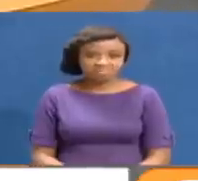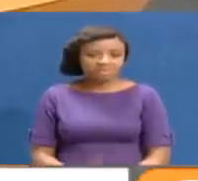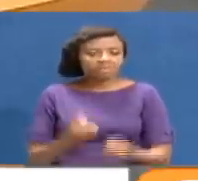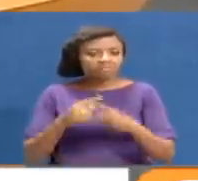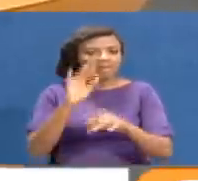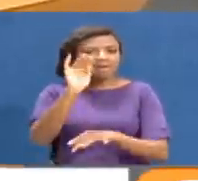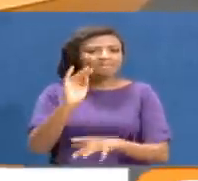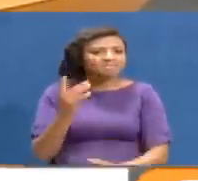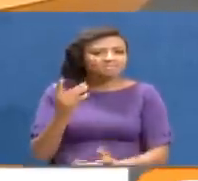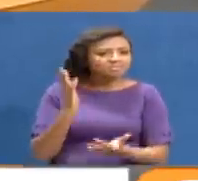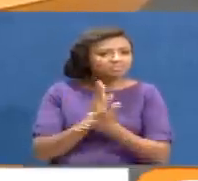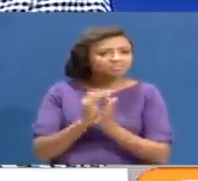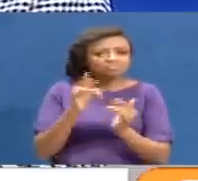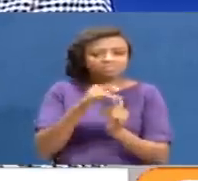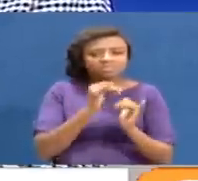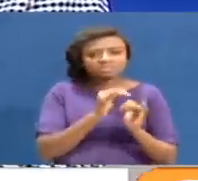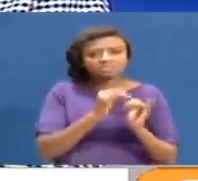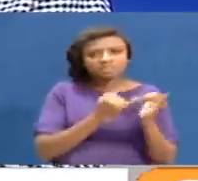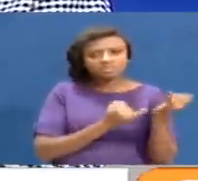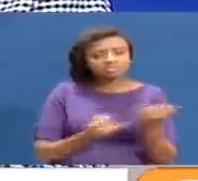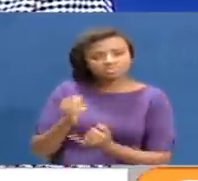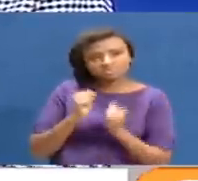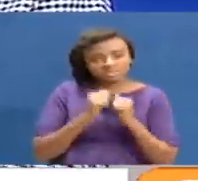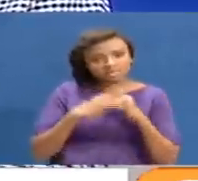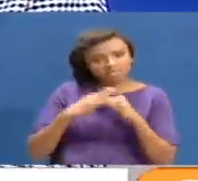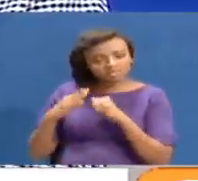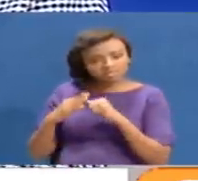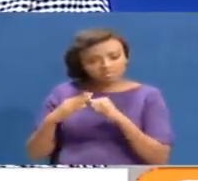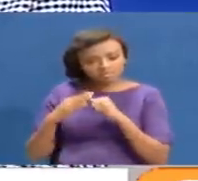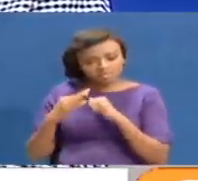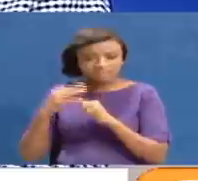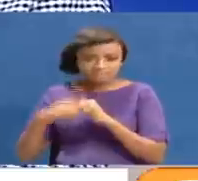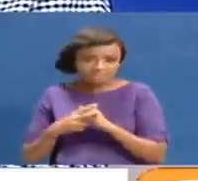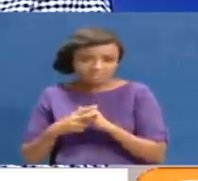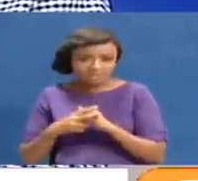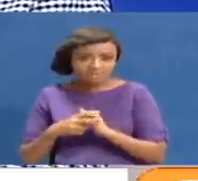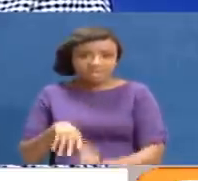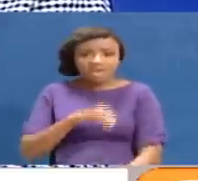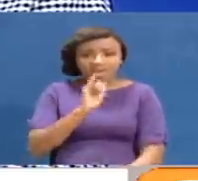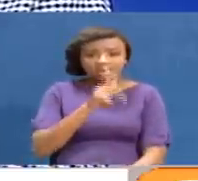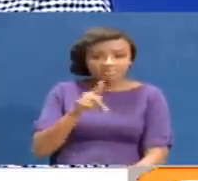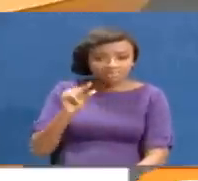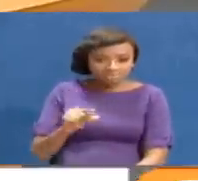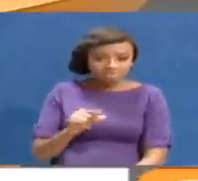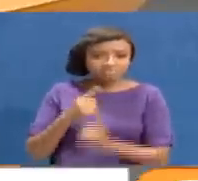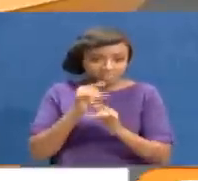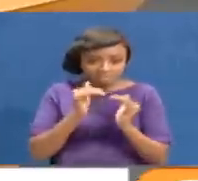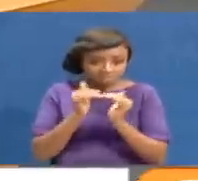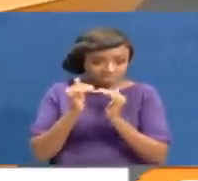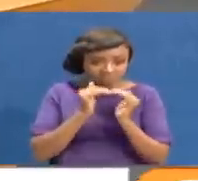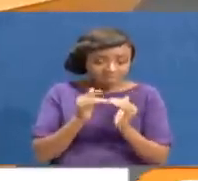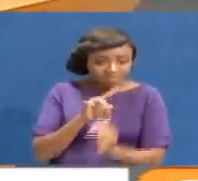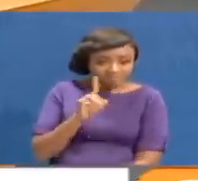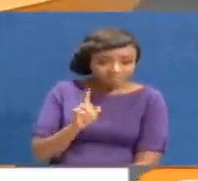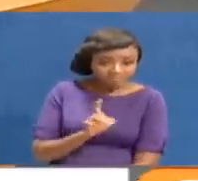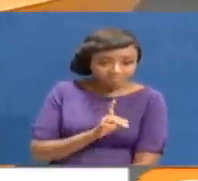that? Well, it was introduced in the 1997 IPPG reforms, remember? The question is, how fair is it? No,